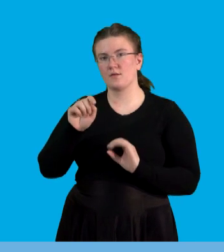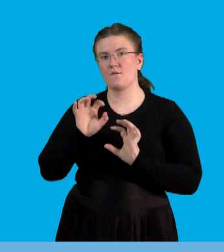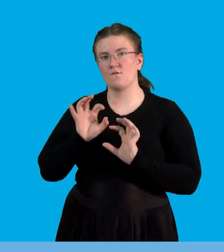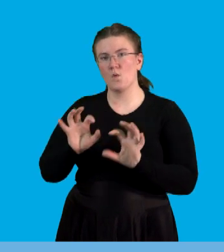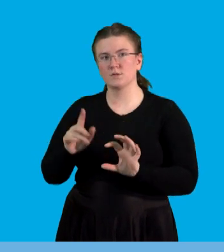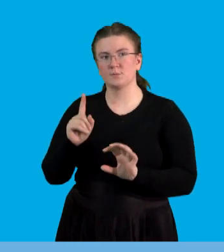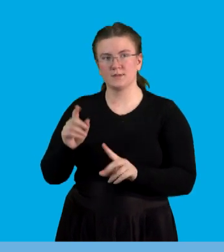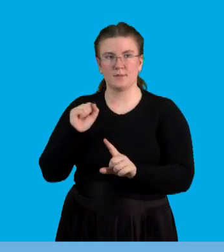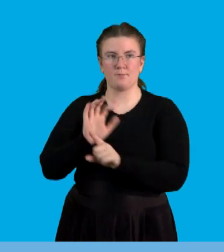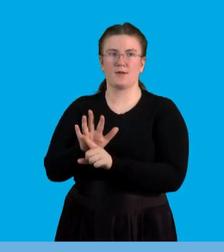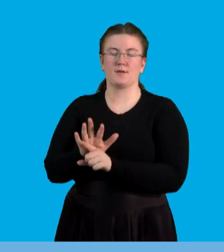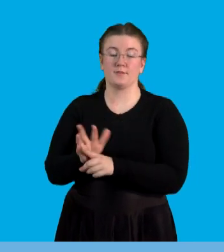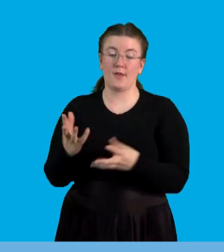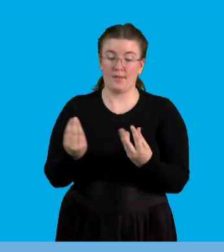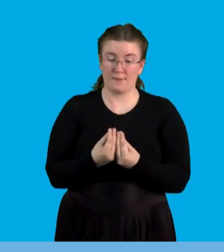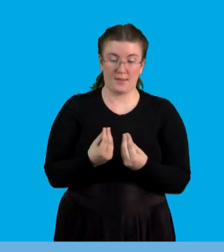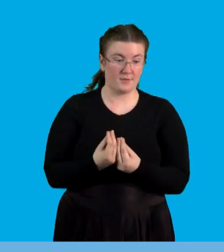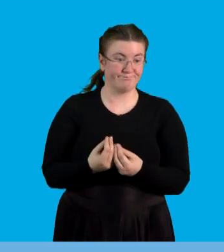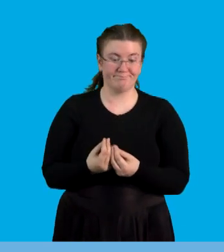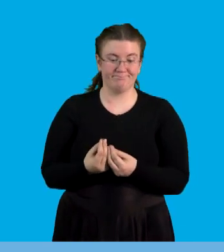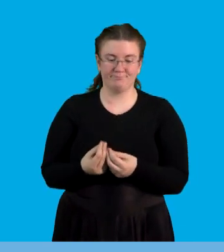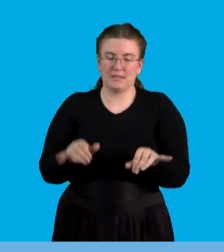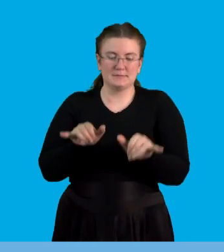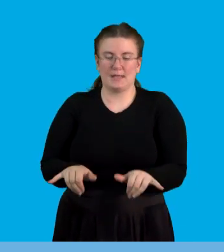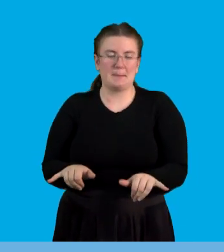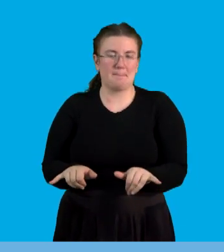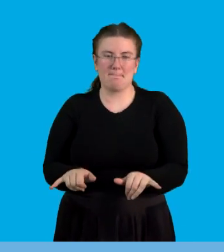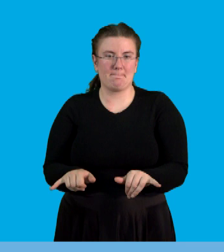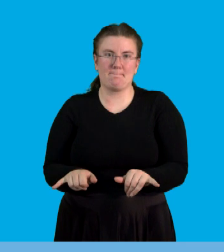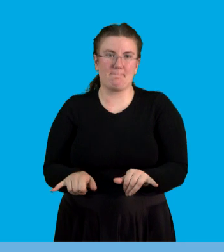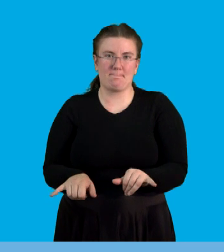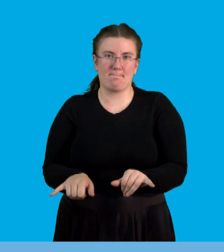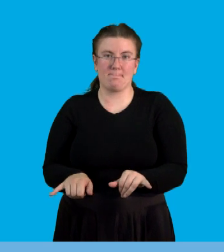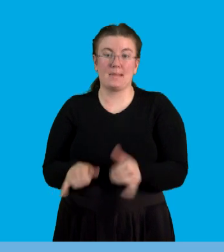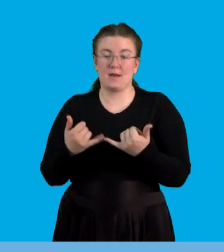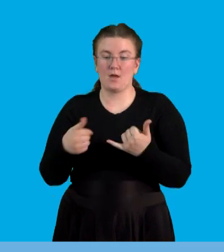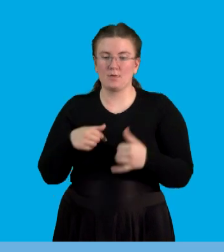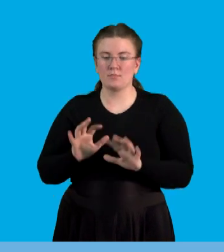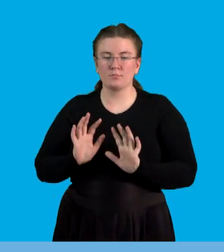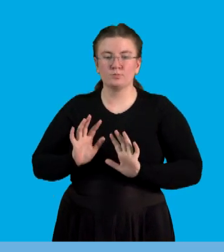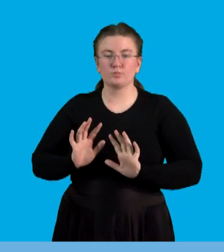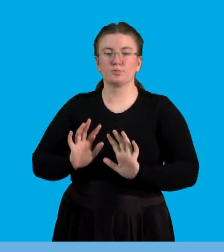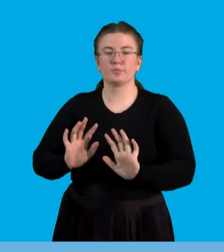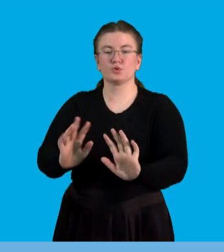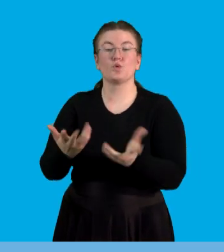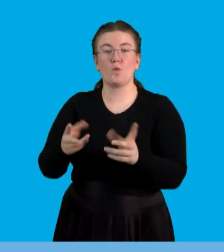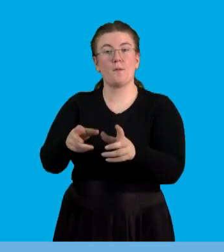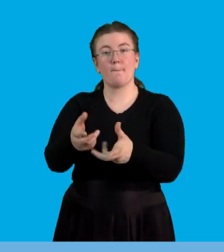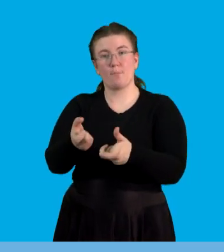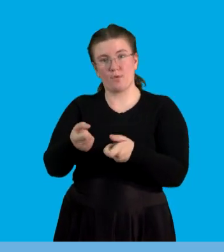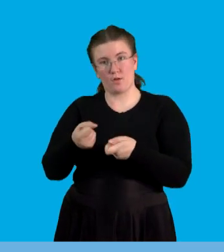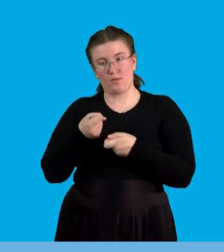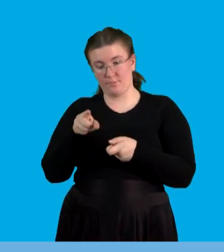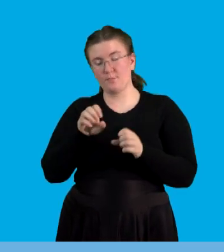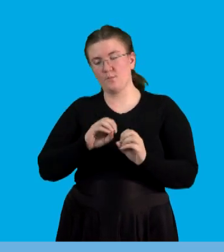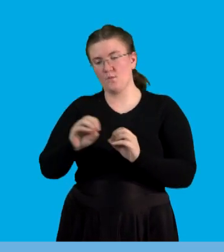force must act on it. So if a stationary object is just stationary there, if I now start to push it or to pull it,